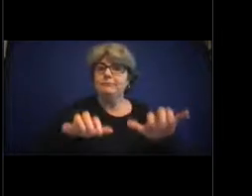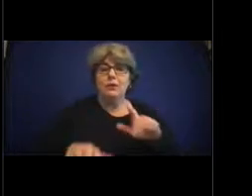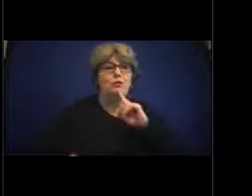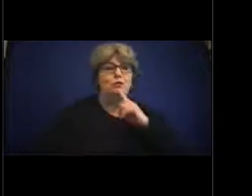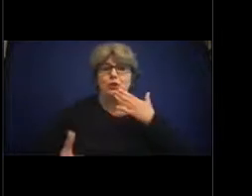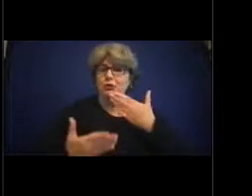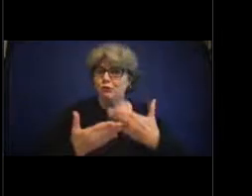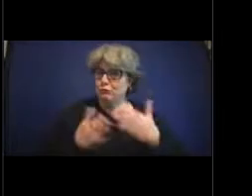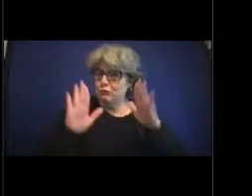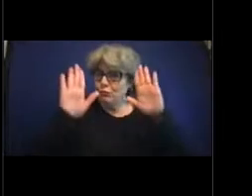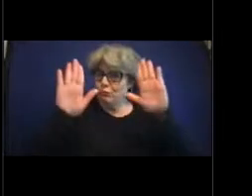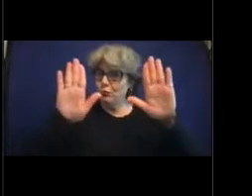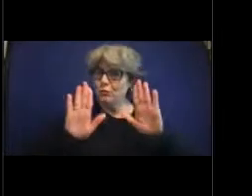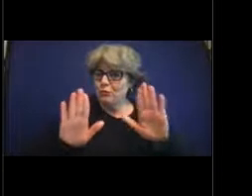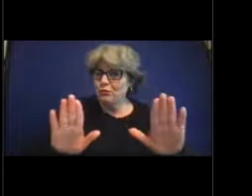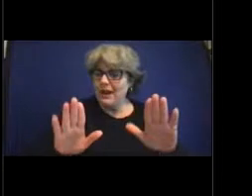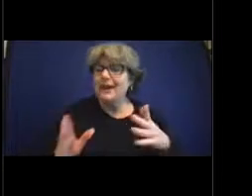awesome